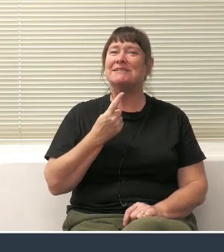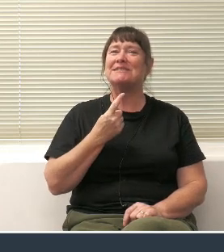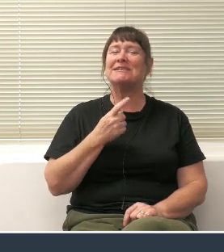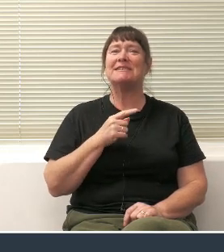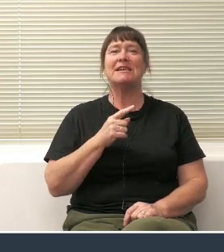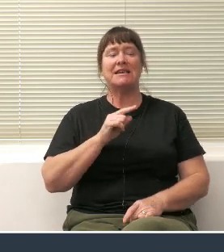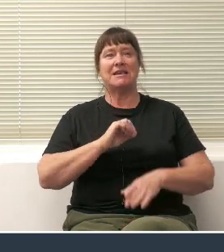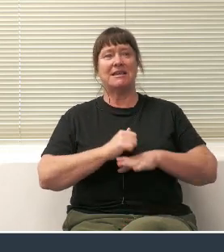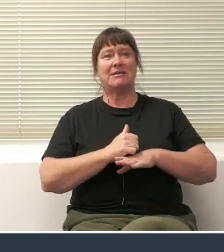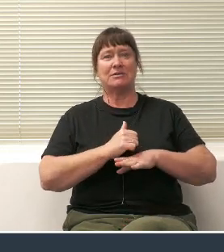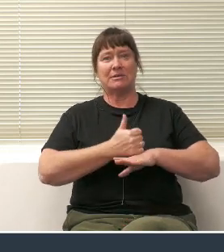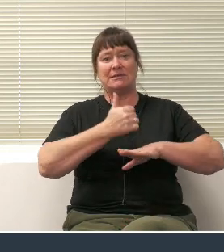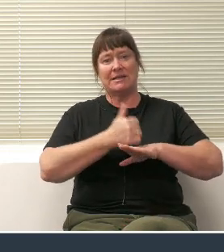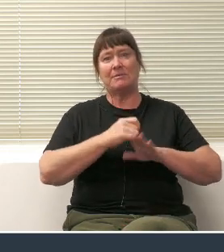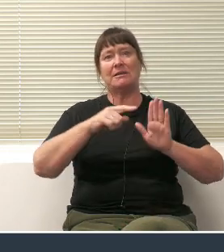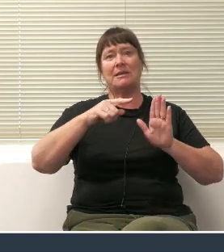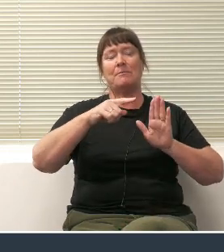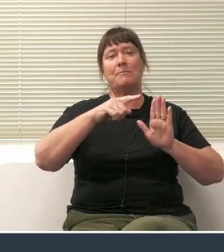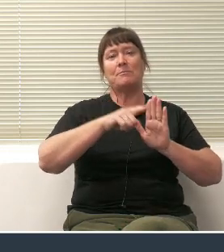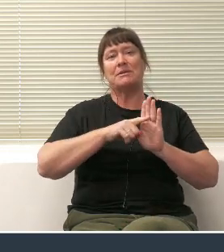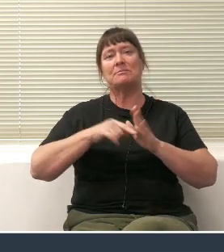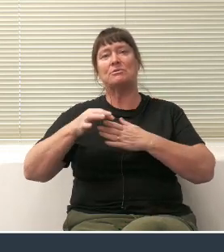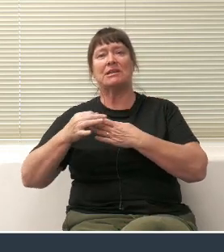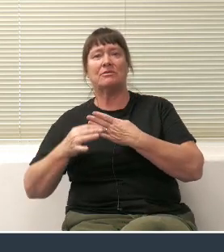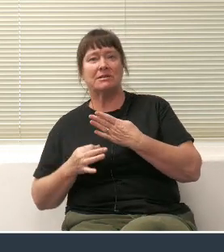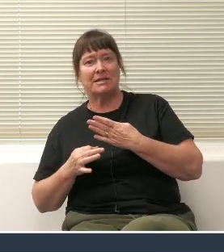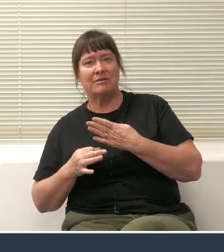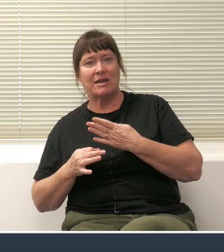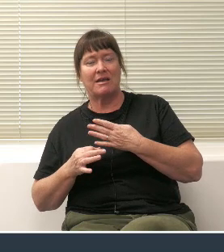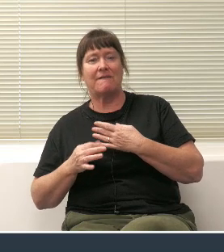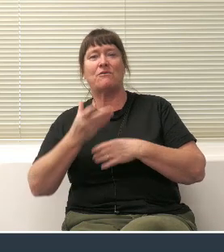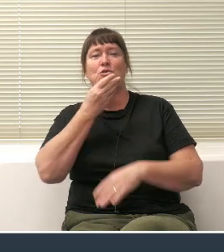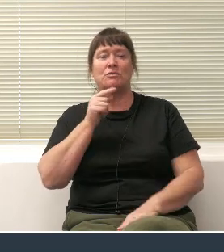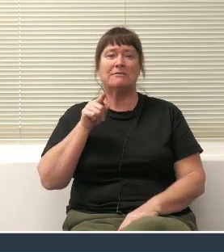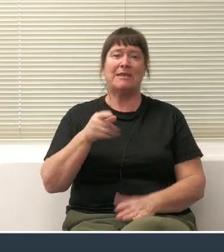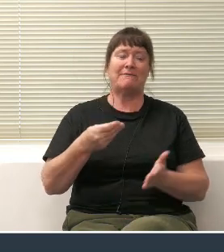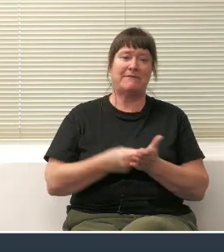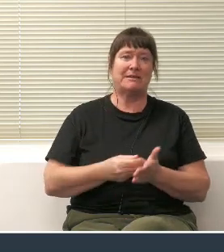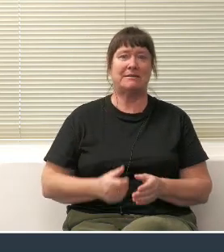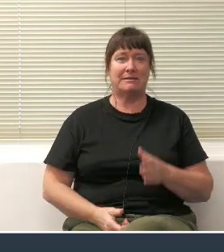resolution? It was establish the principles and criteria for use of the fund. For use of the,